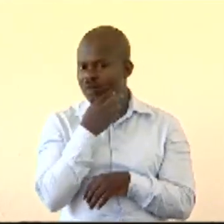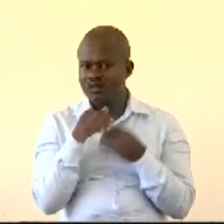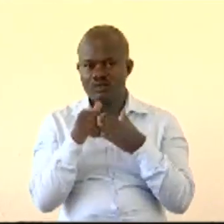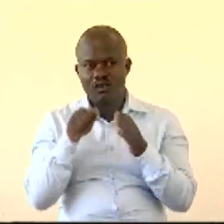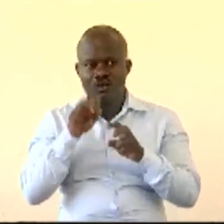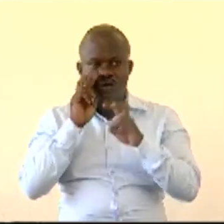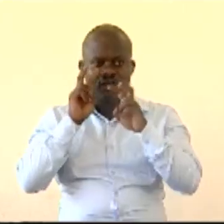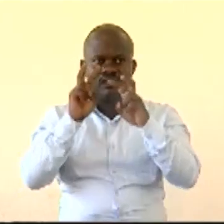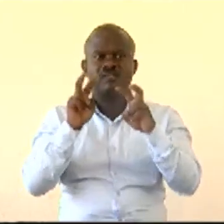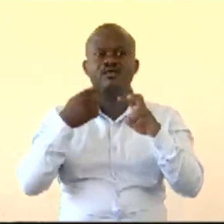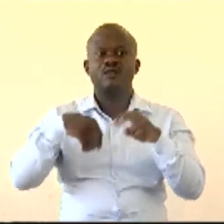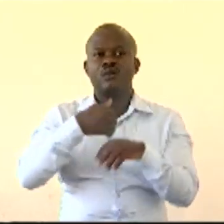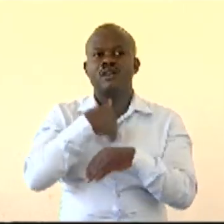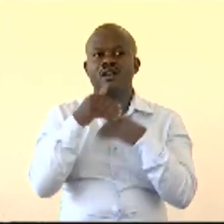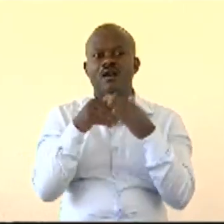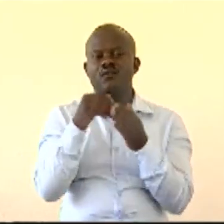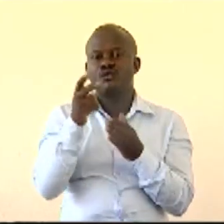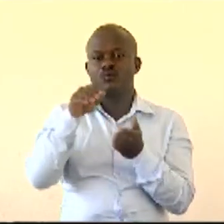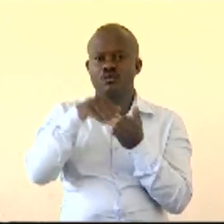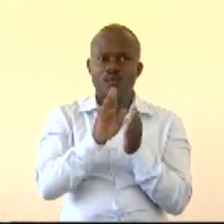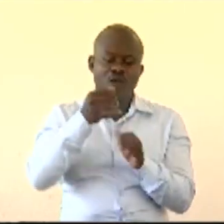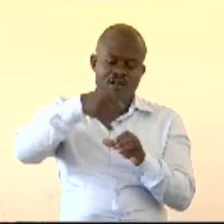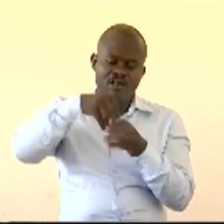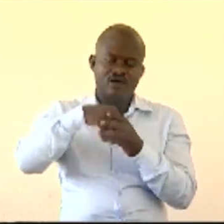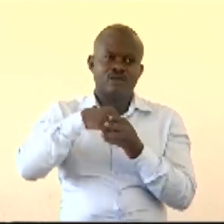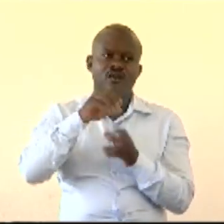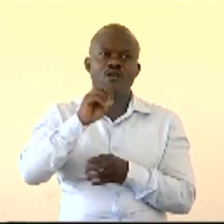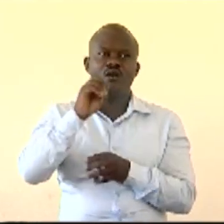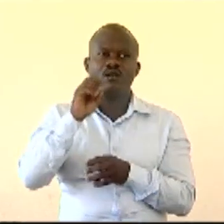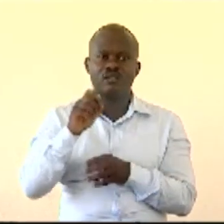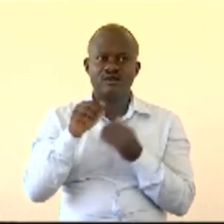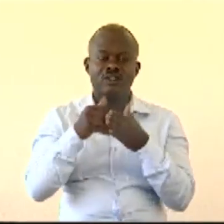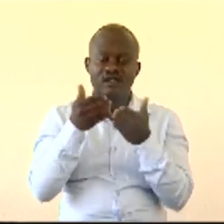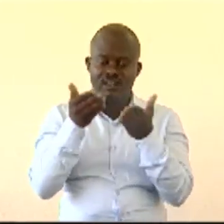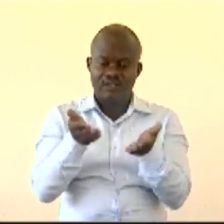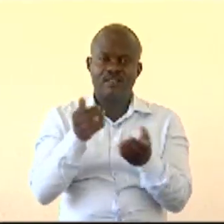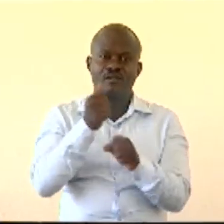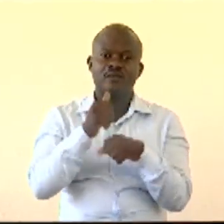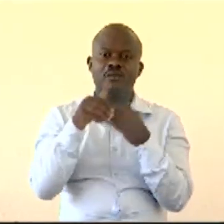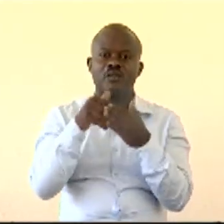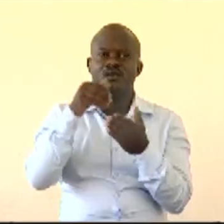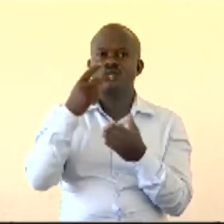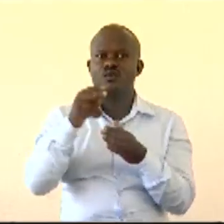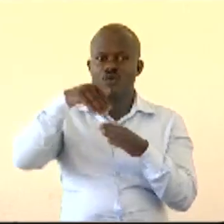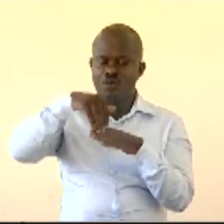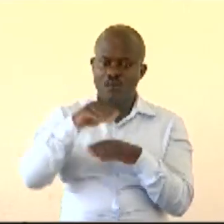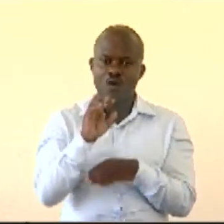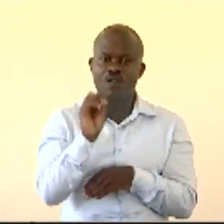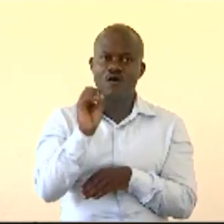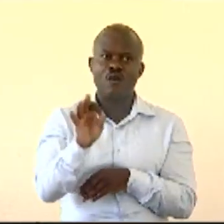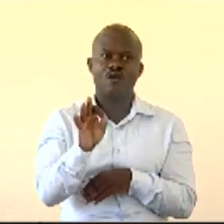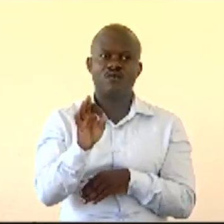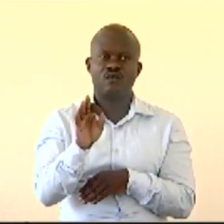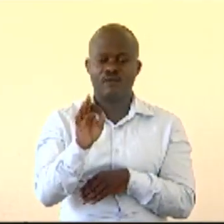see we have 2 moles of oxygen, and here we produce 2 moles of water.